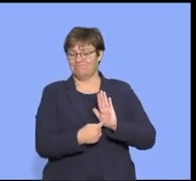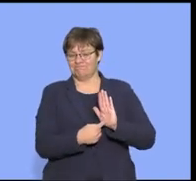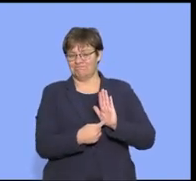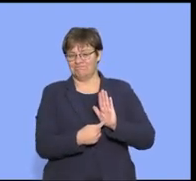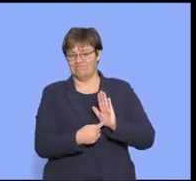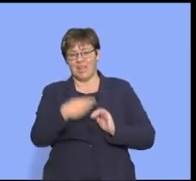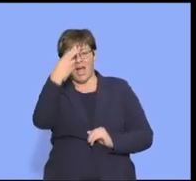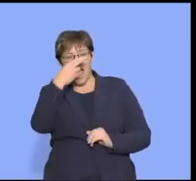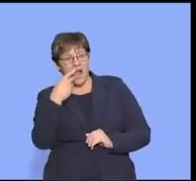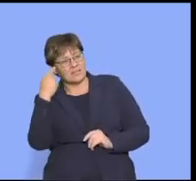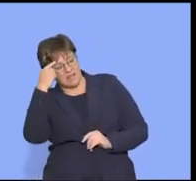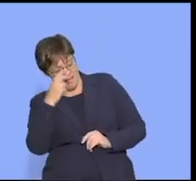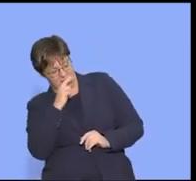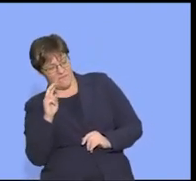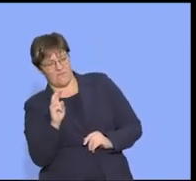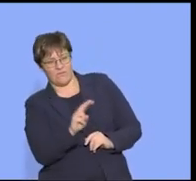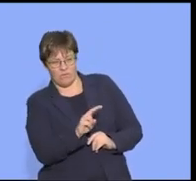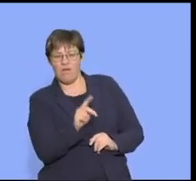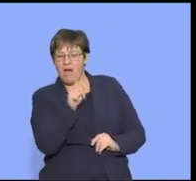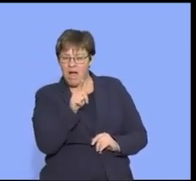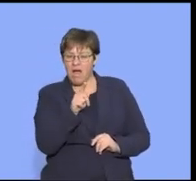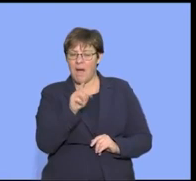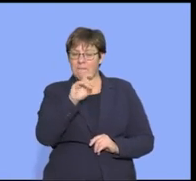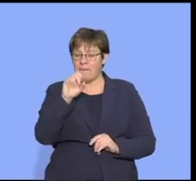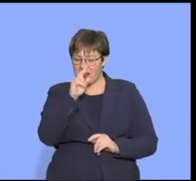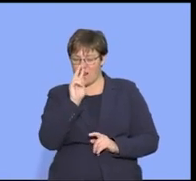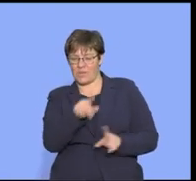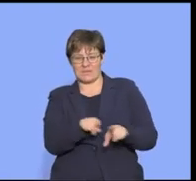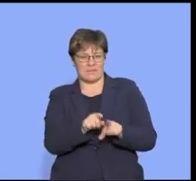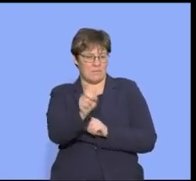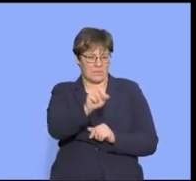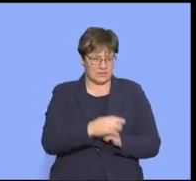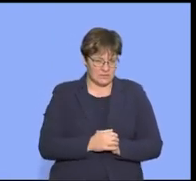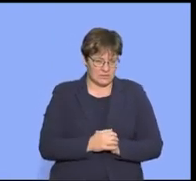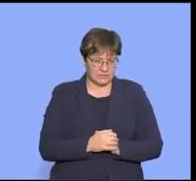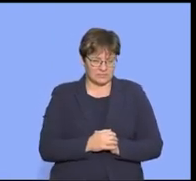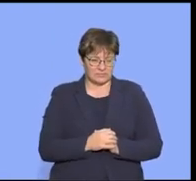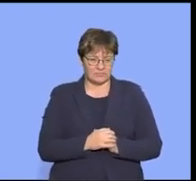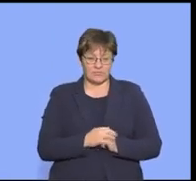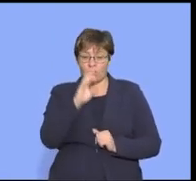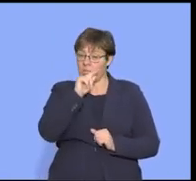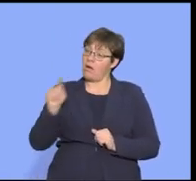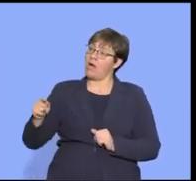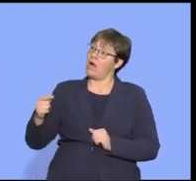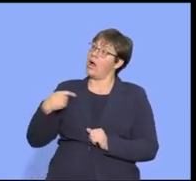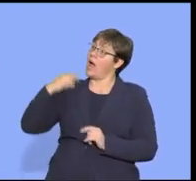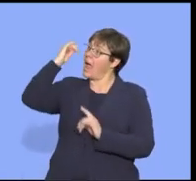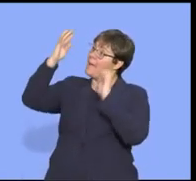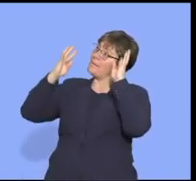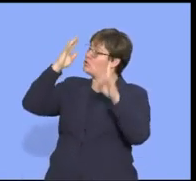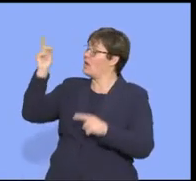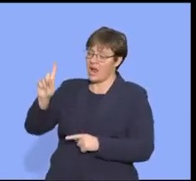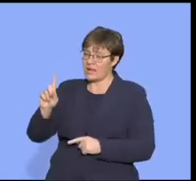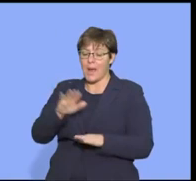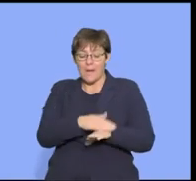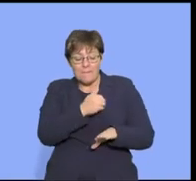shows artists' impressions of what some of those mammals looked like. Remember, this isn't the artist's